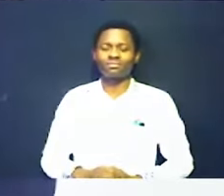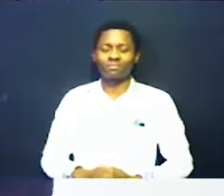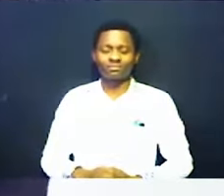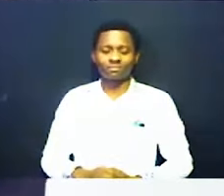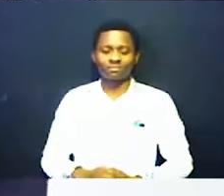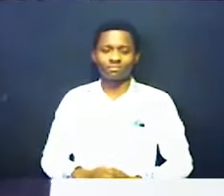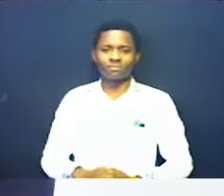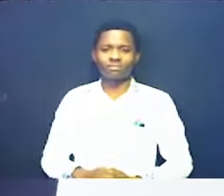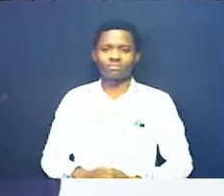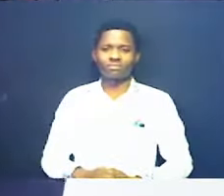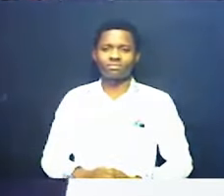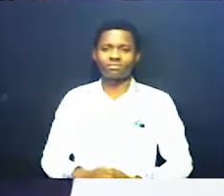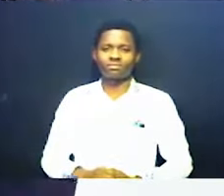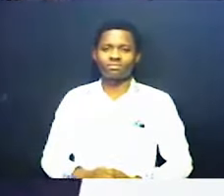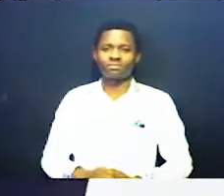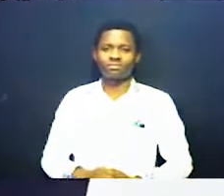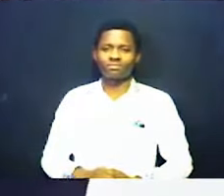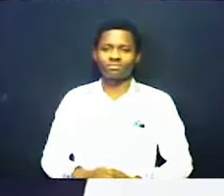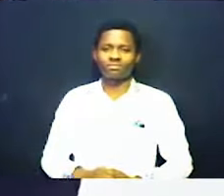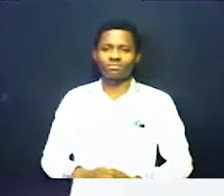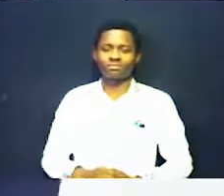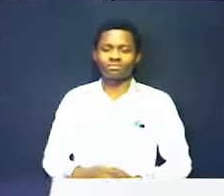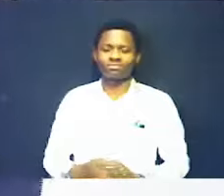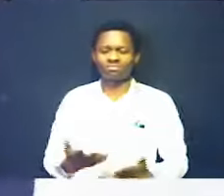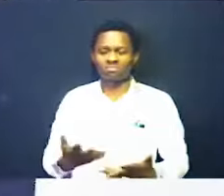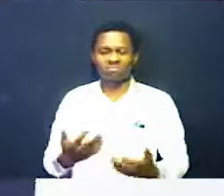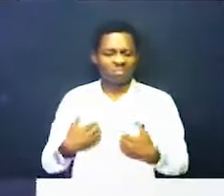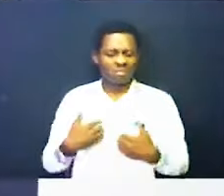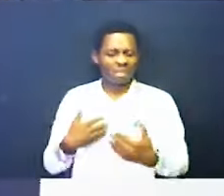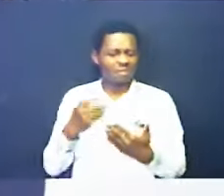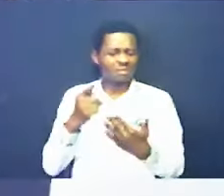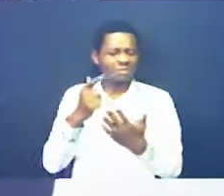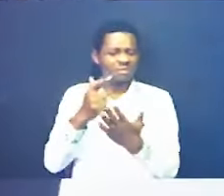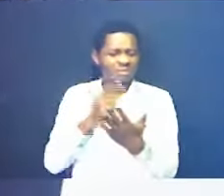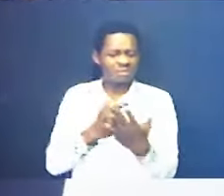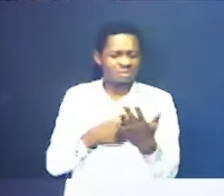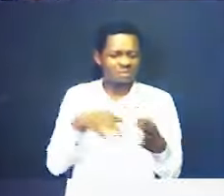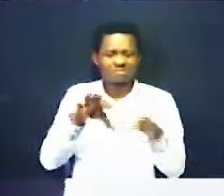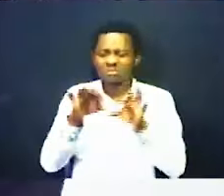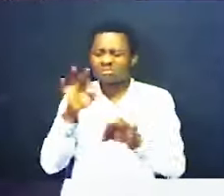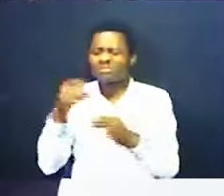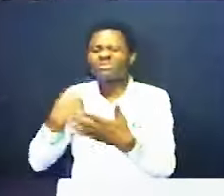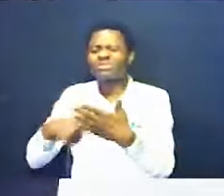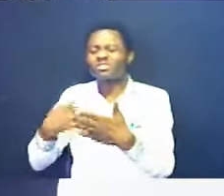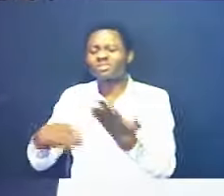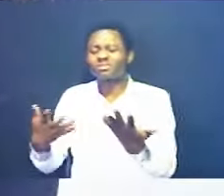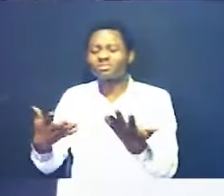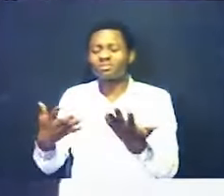ma wo a wonam so aso wo ahwe no. Now, what lessons are we going to pick from this